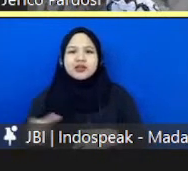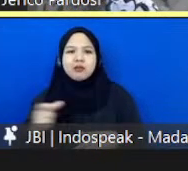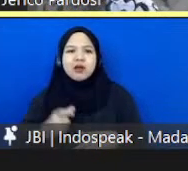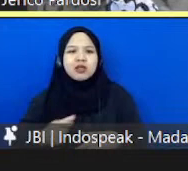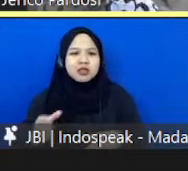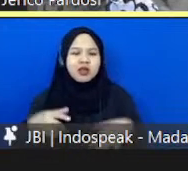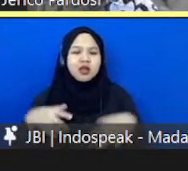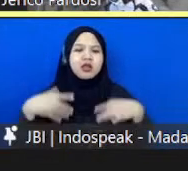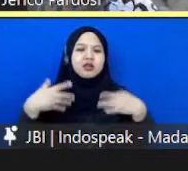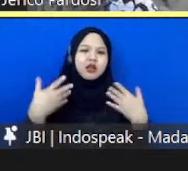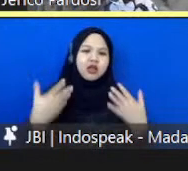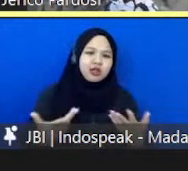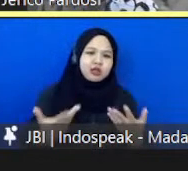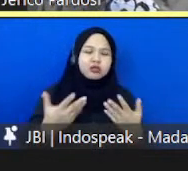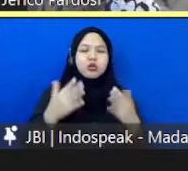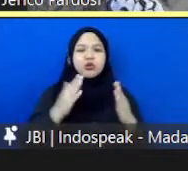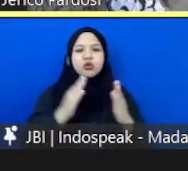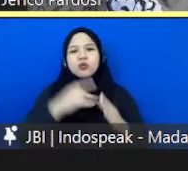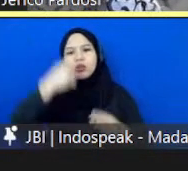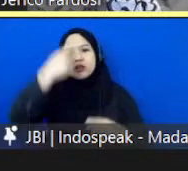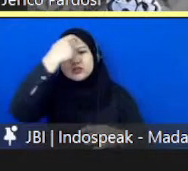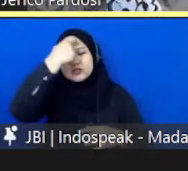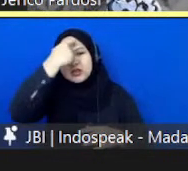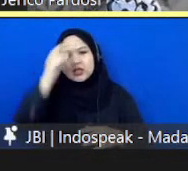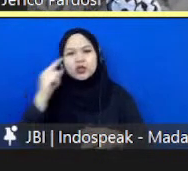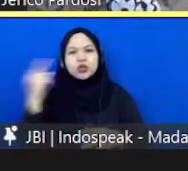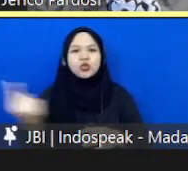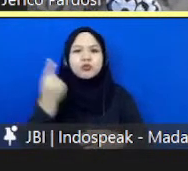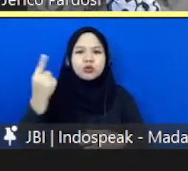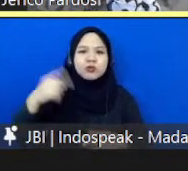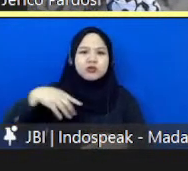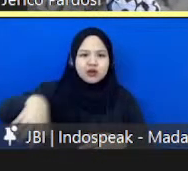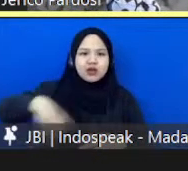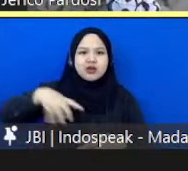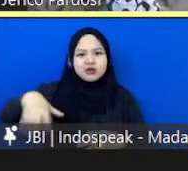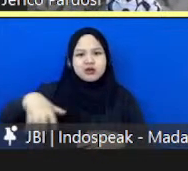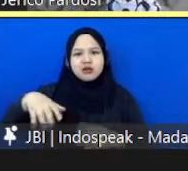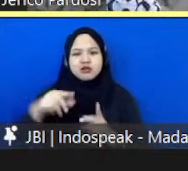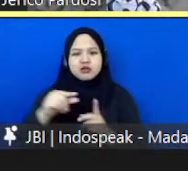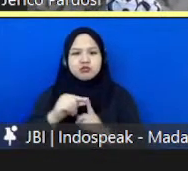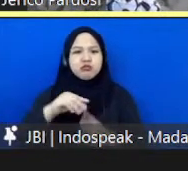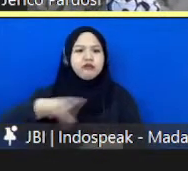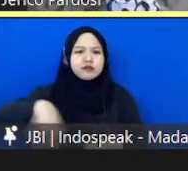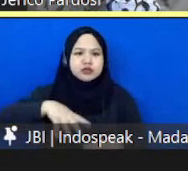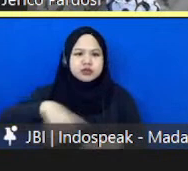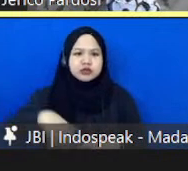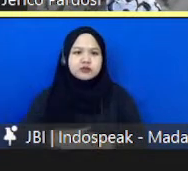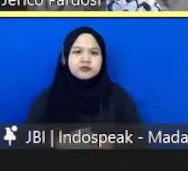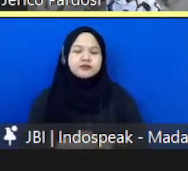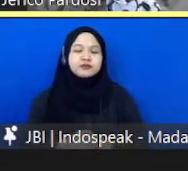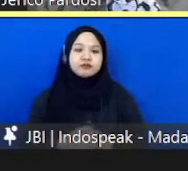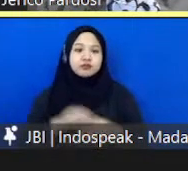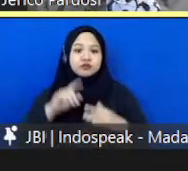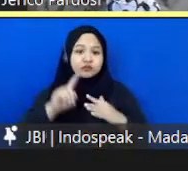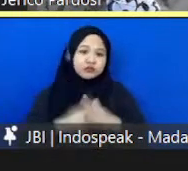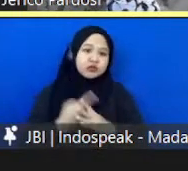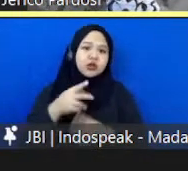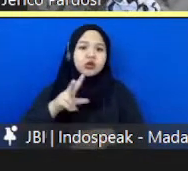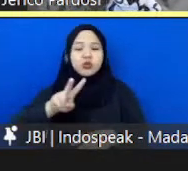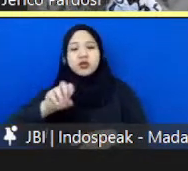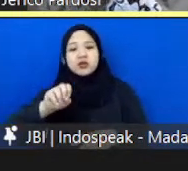provincial hospital. Now, this slide just to show you that since 2009, the entity